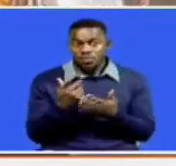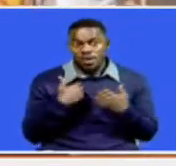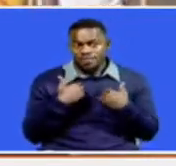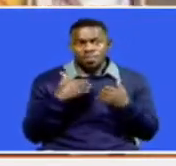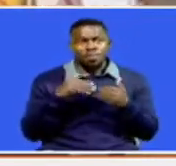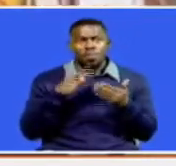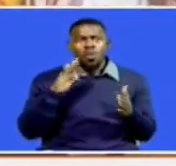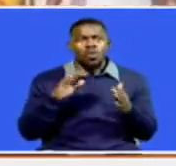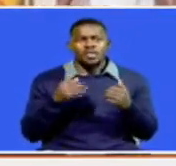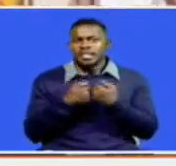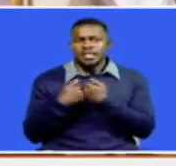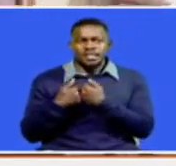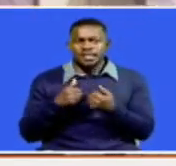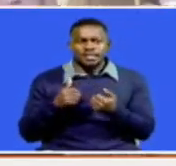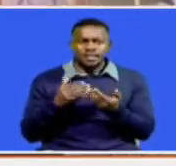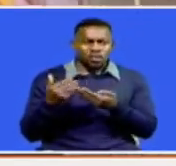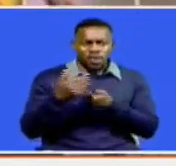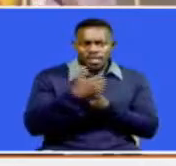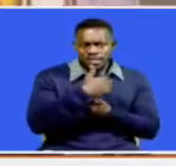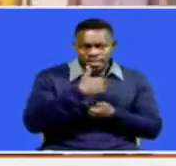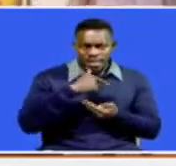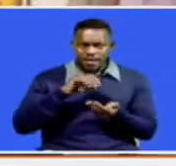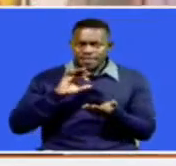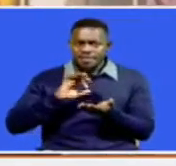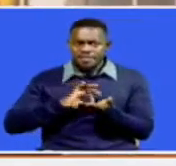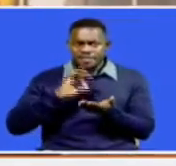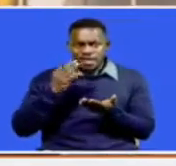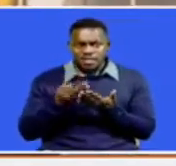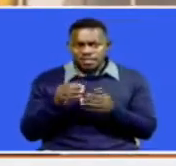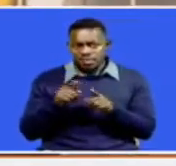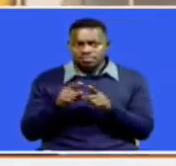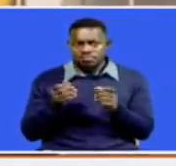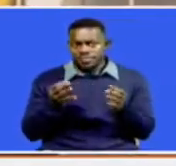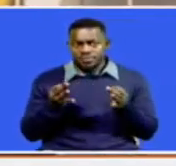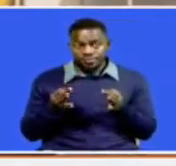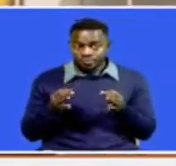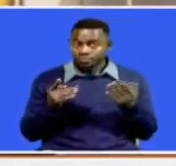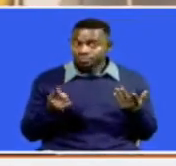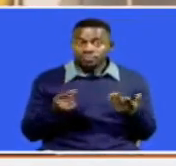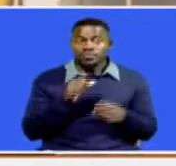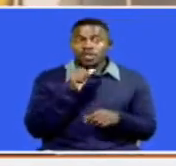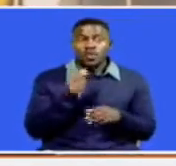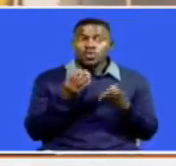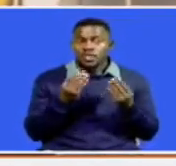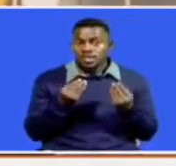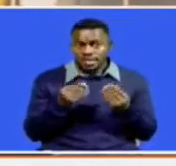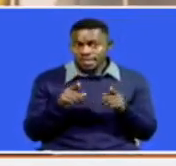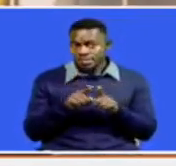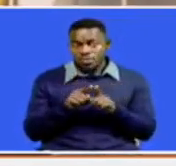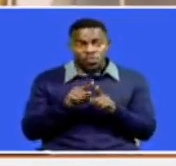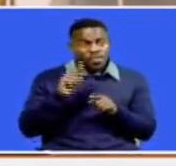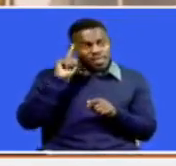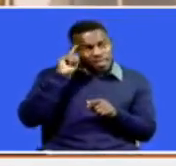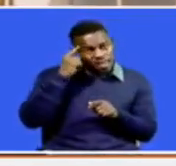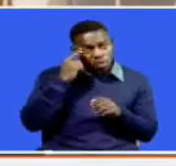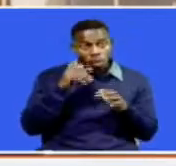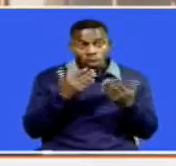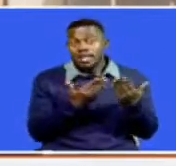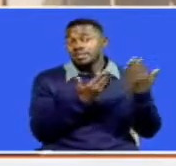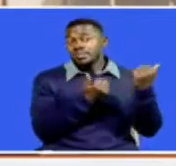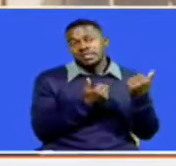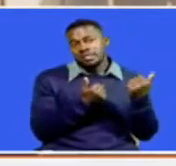that capitation has not been forthcoming as we have always been expecting. And under the